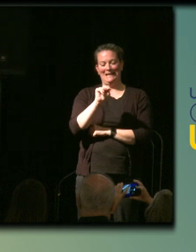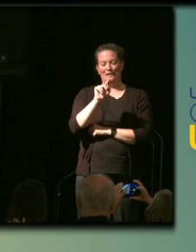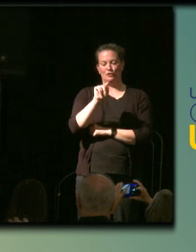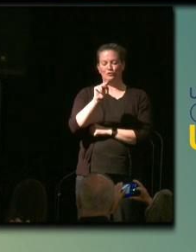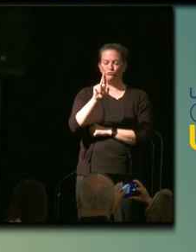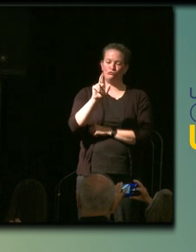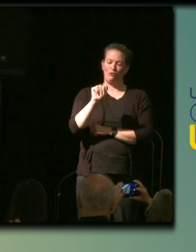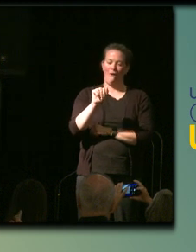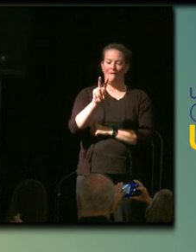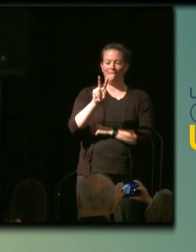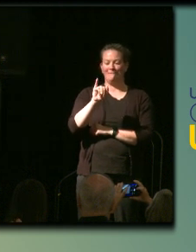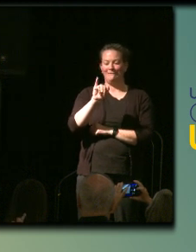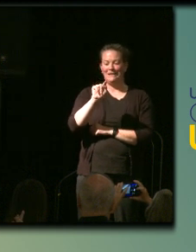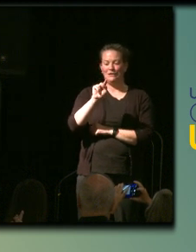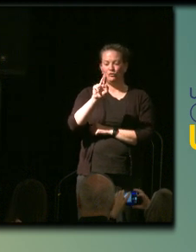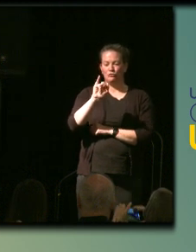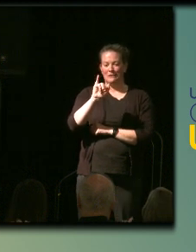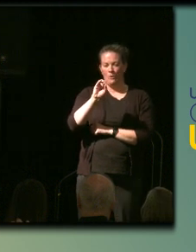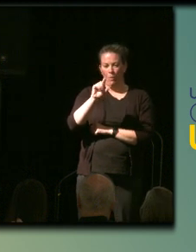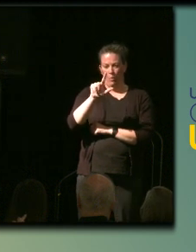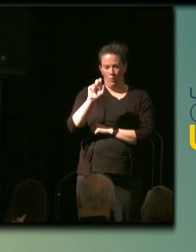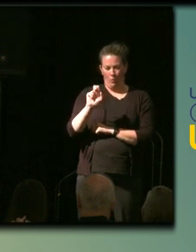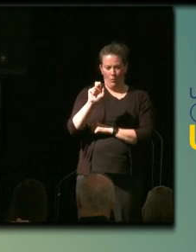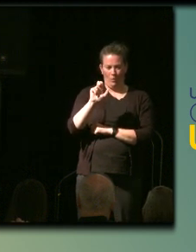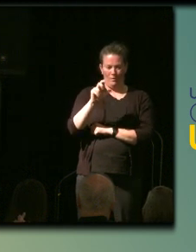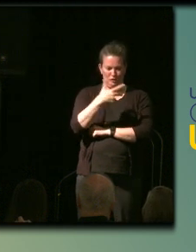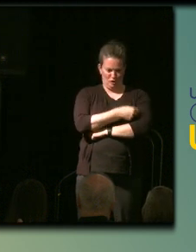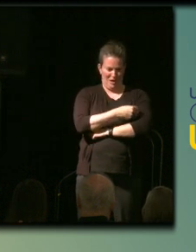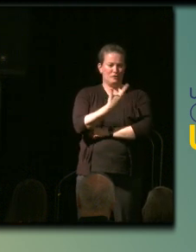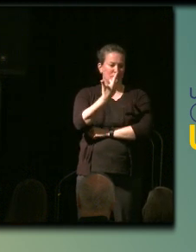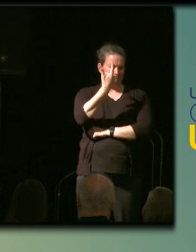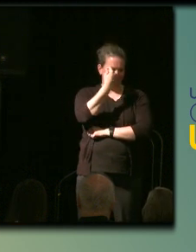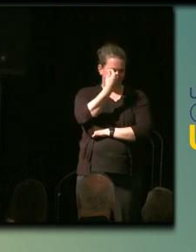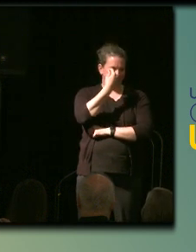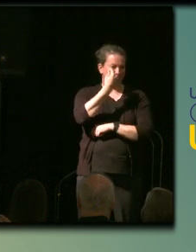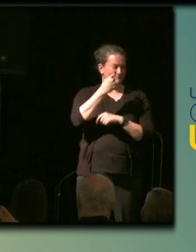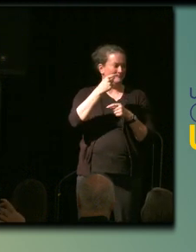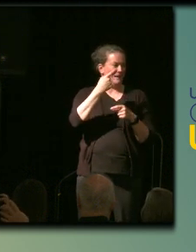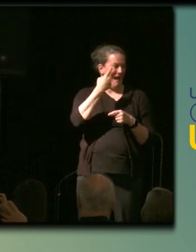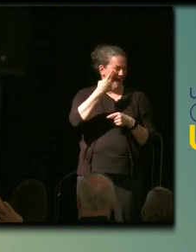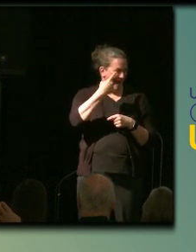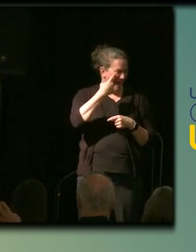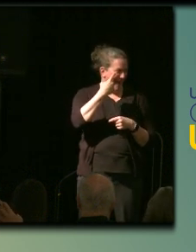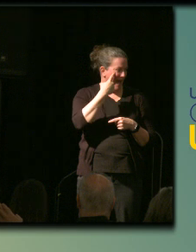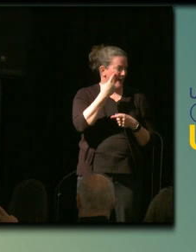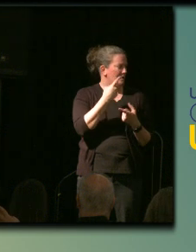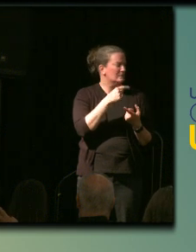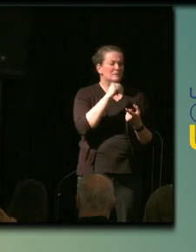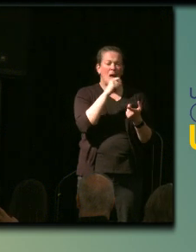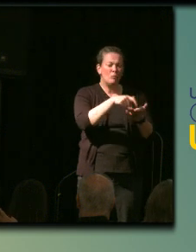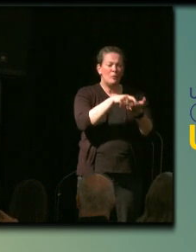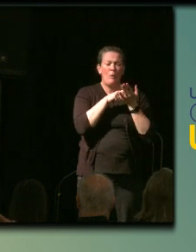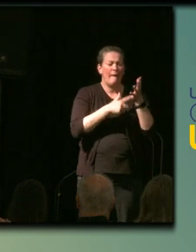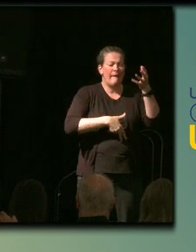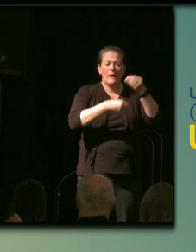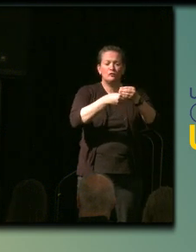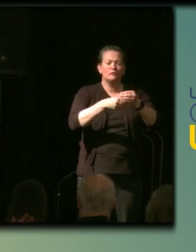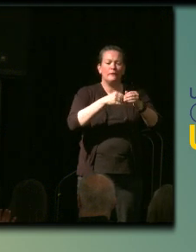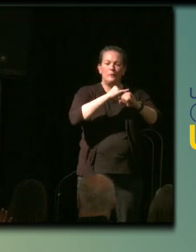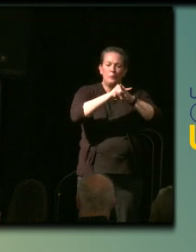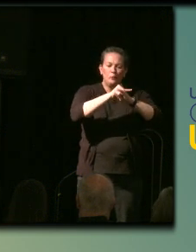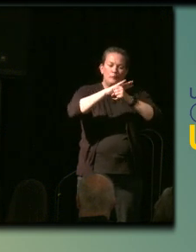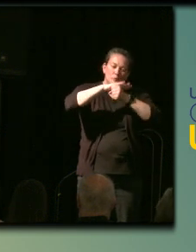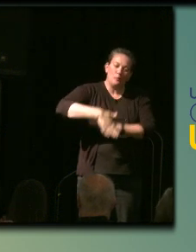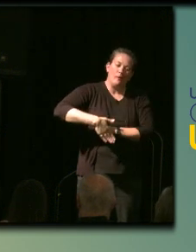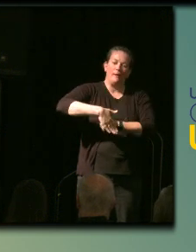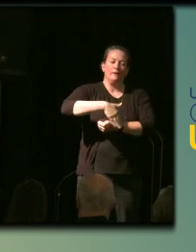other of the ophthalmology drugs, this is an outpatient injection into the eye. There's no immunosuppression required. The course of treatment